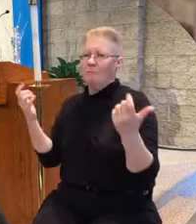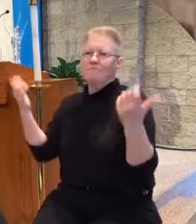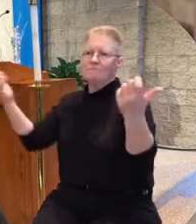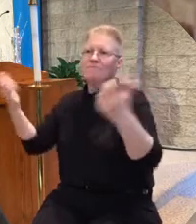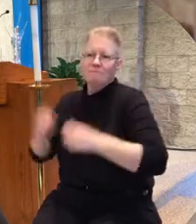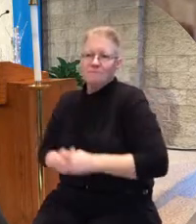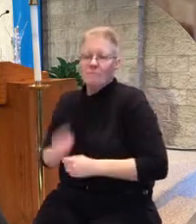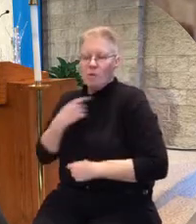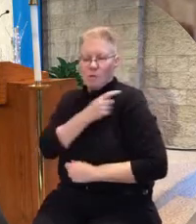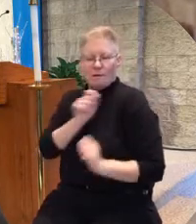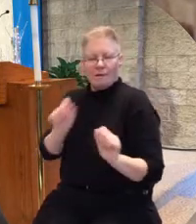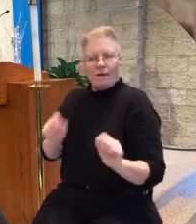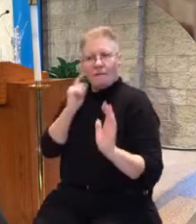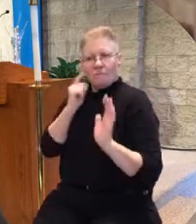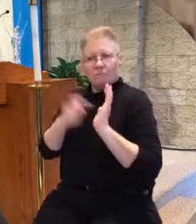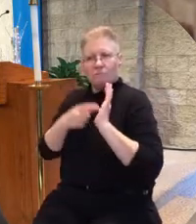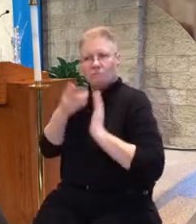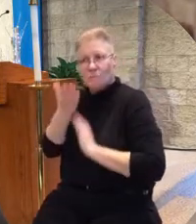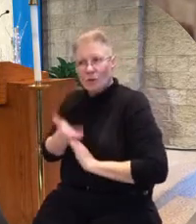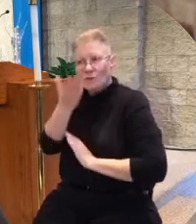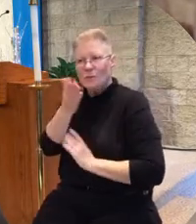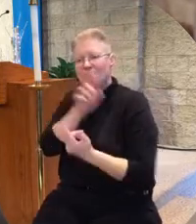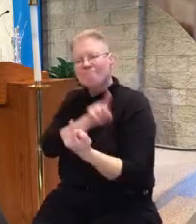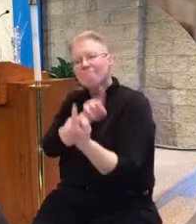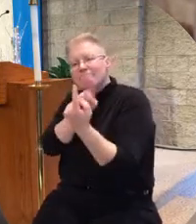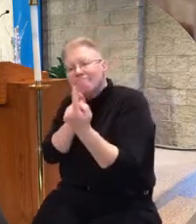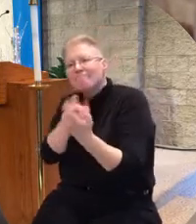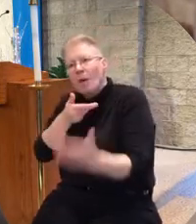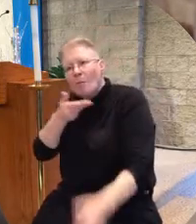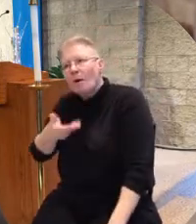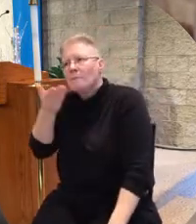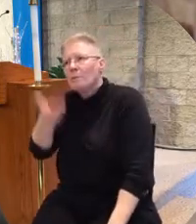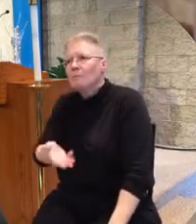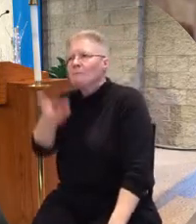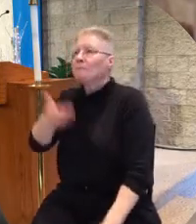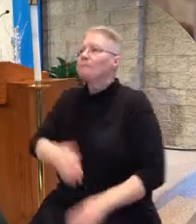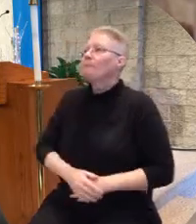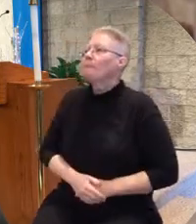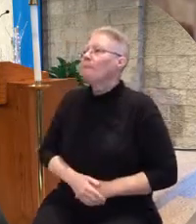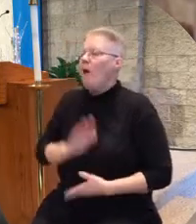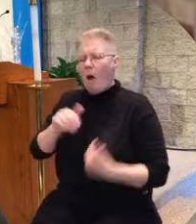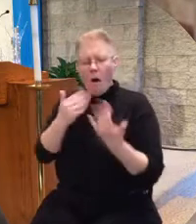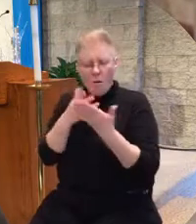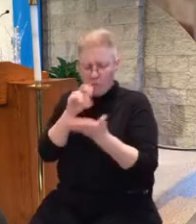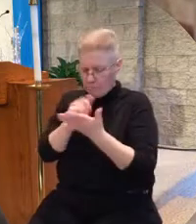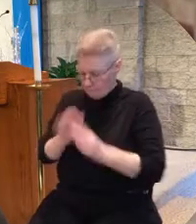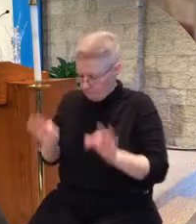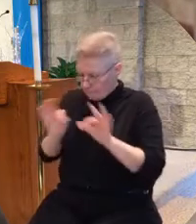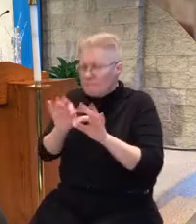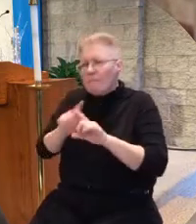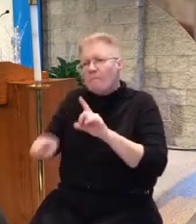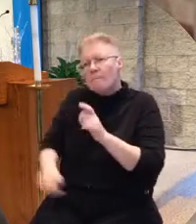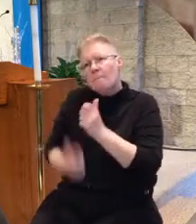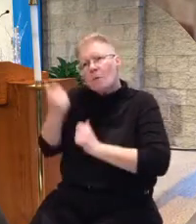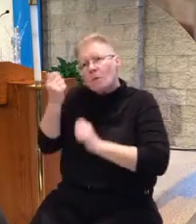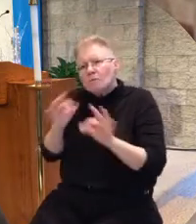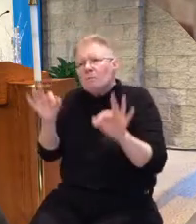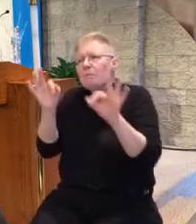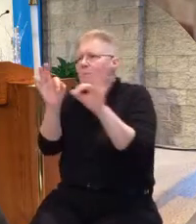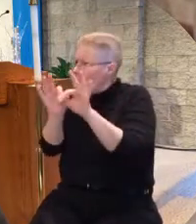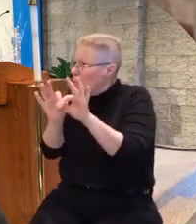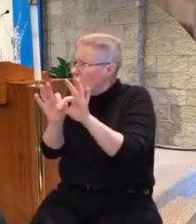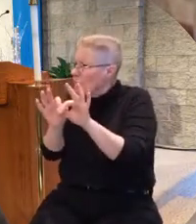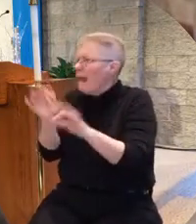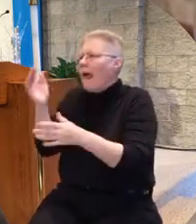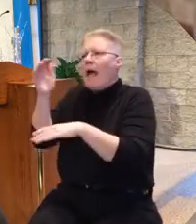you a very personal welcome. All of us important, and yet one of the most important things that's said on this platform each and